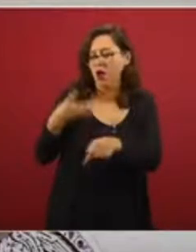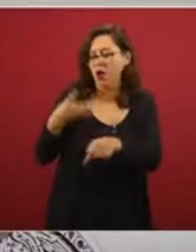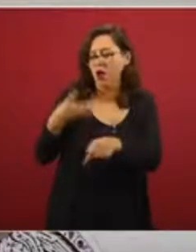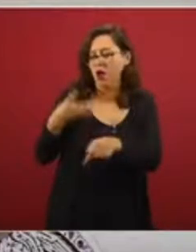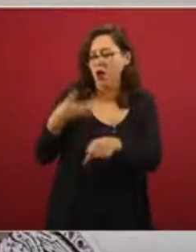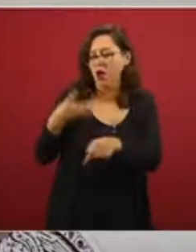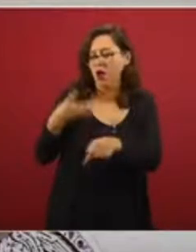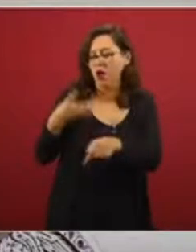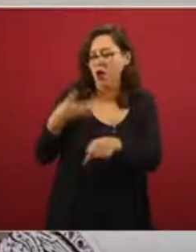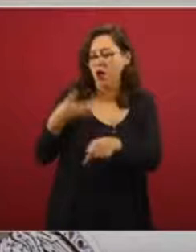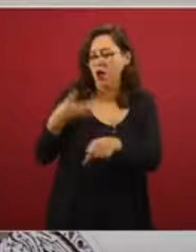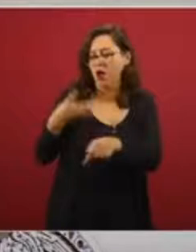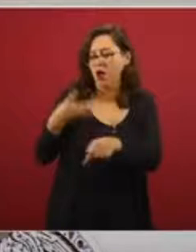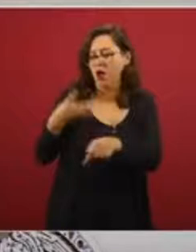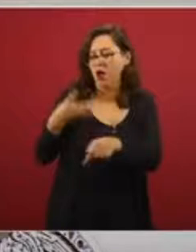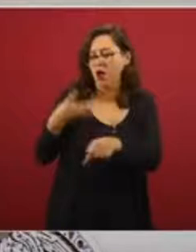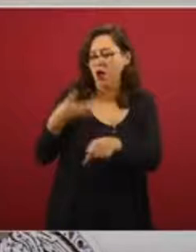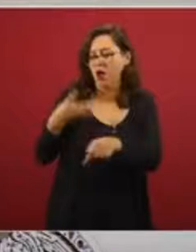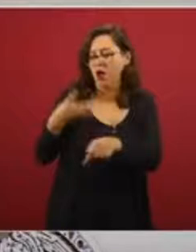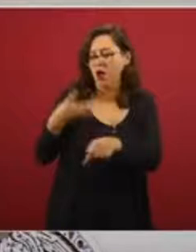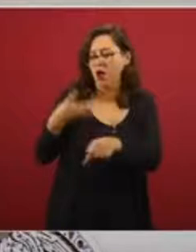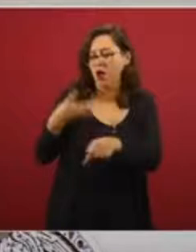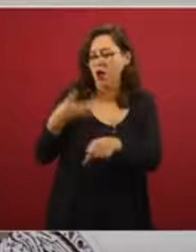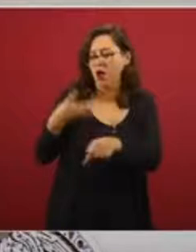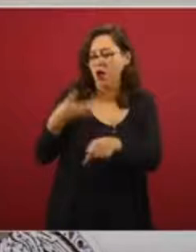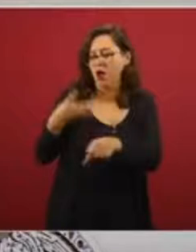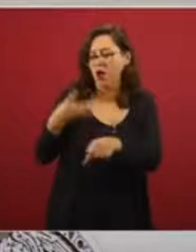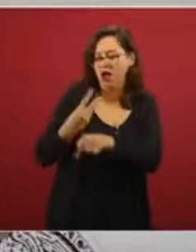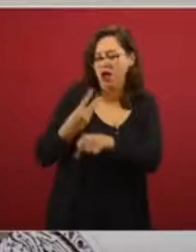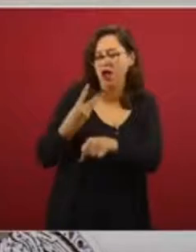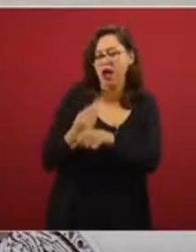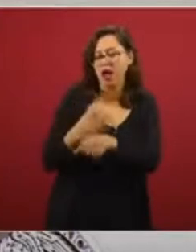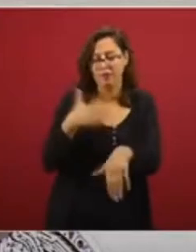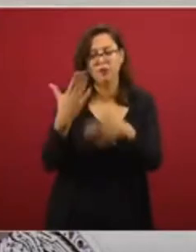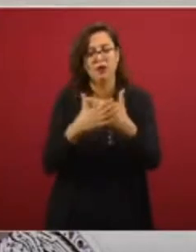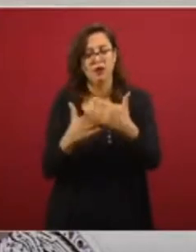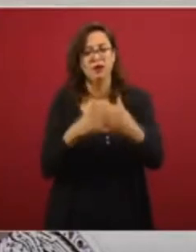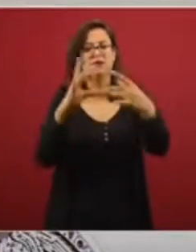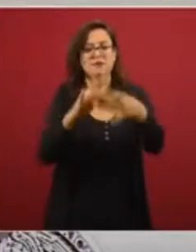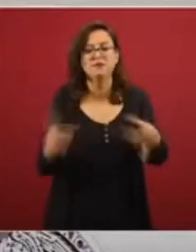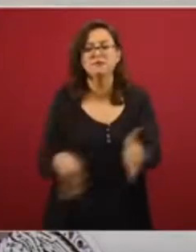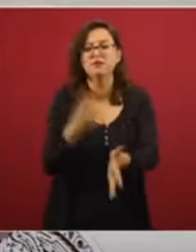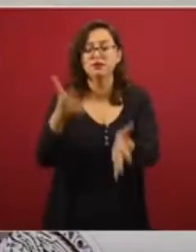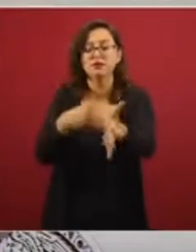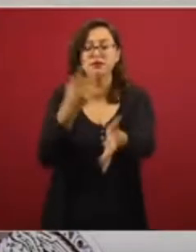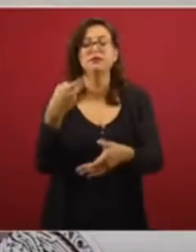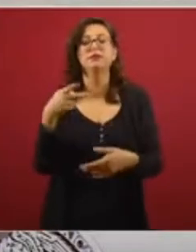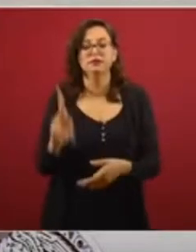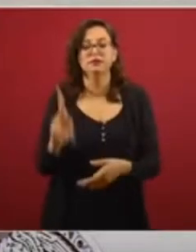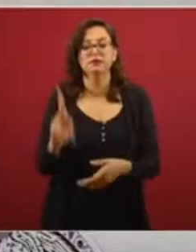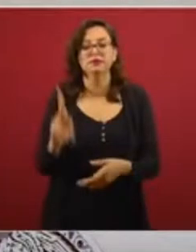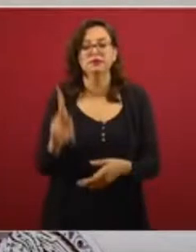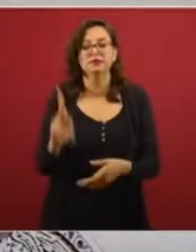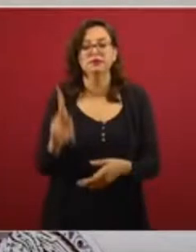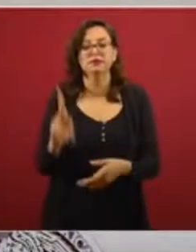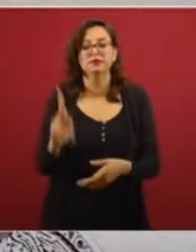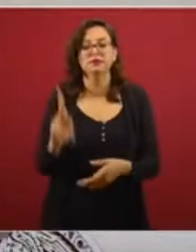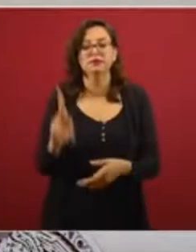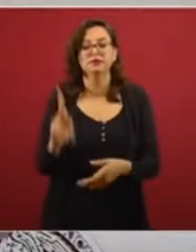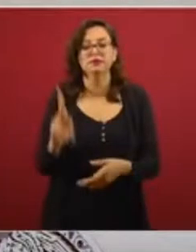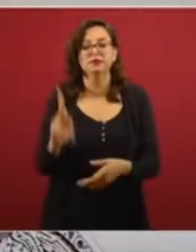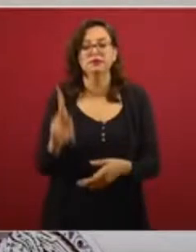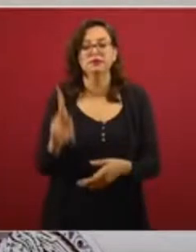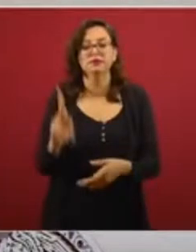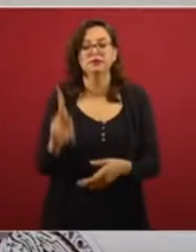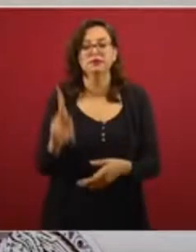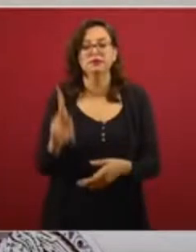able to increase the hospital capacity reorganizando el sistema de salud by